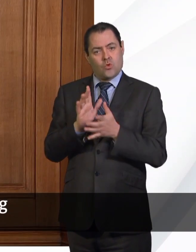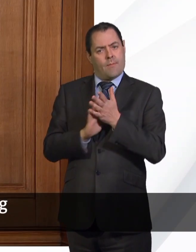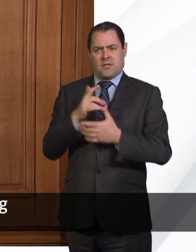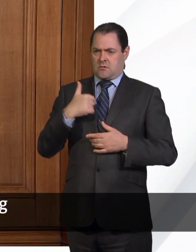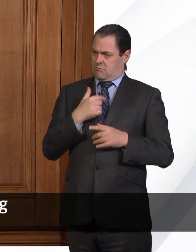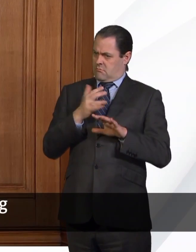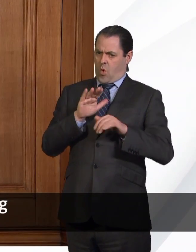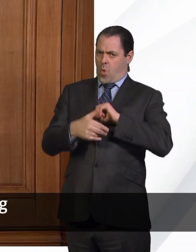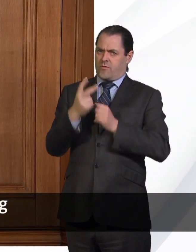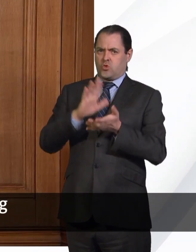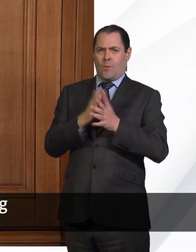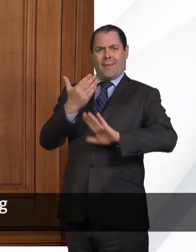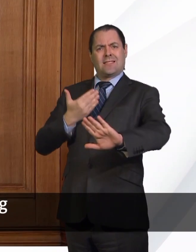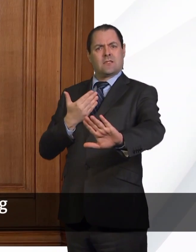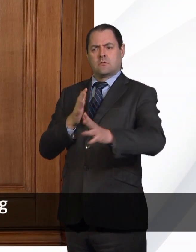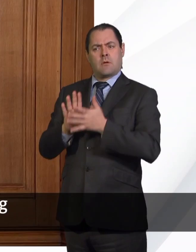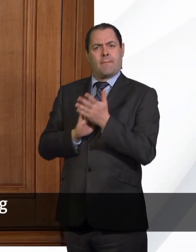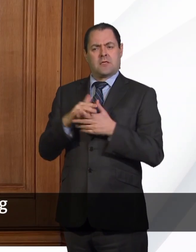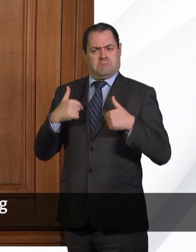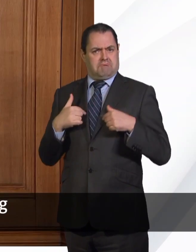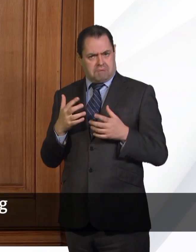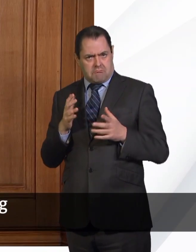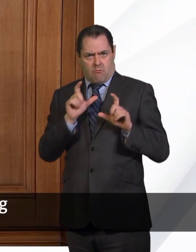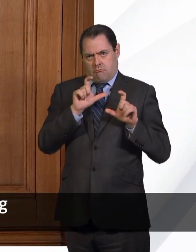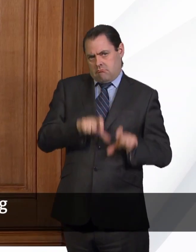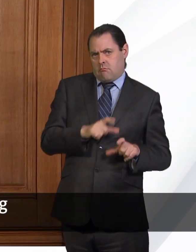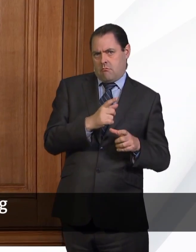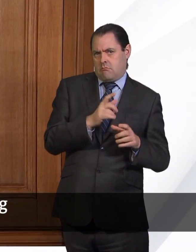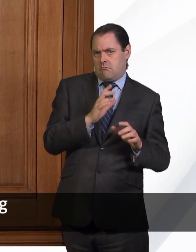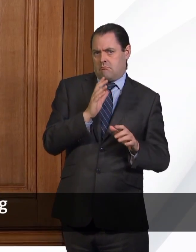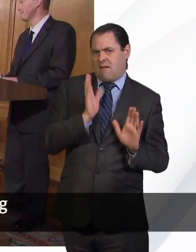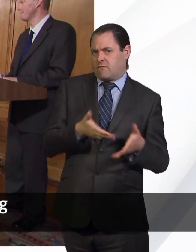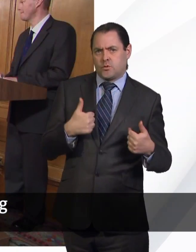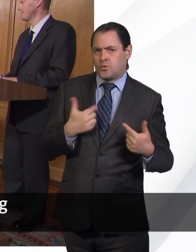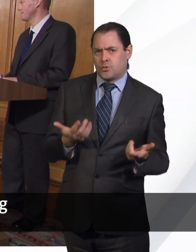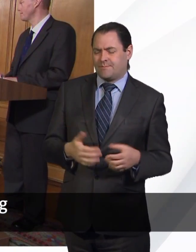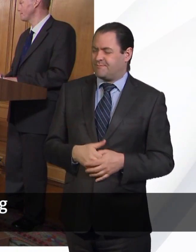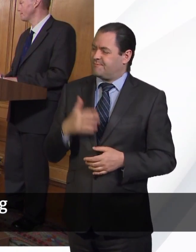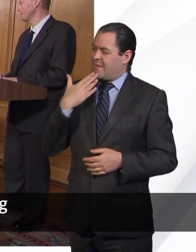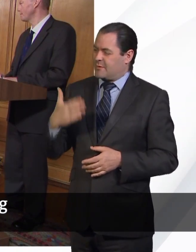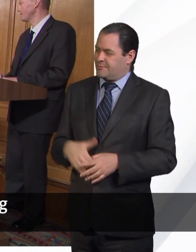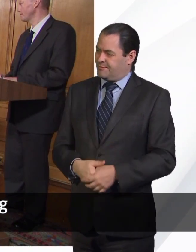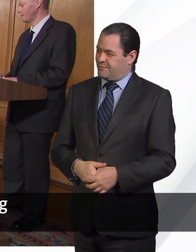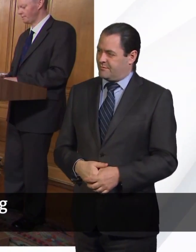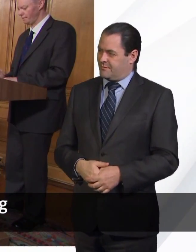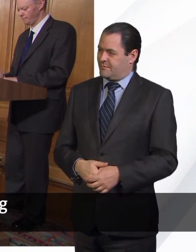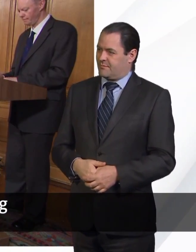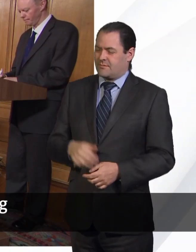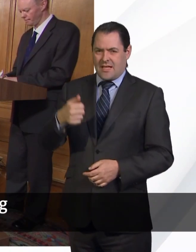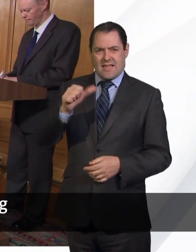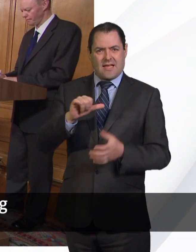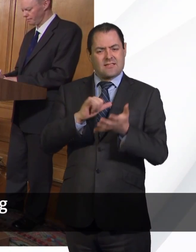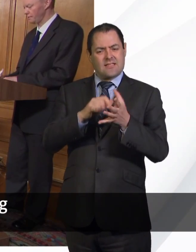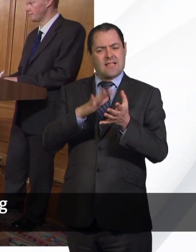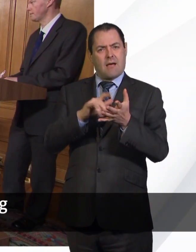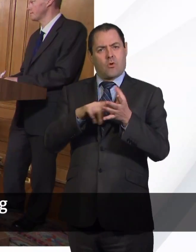will not be contacts of people who actually have had a coronavirus episode. Thanks very much, Chris. Can we go to Sam Coates of Sky